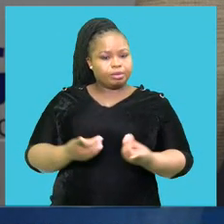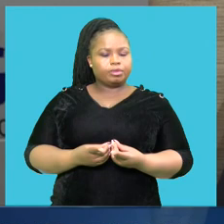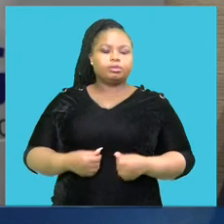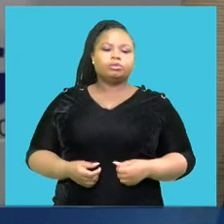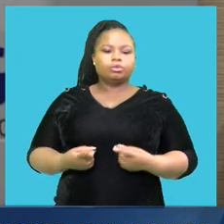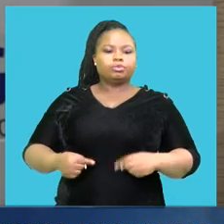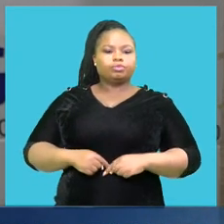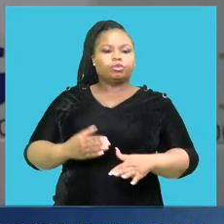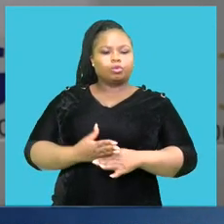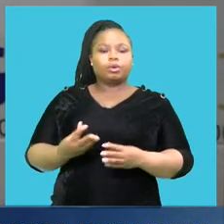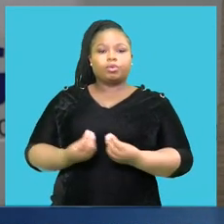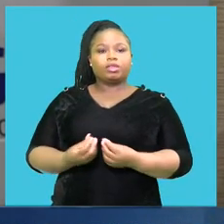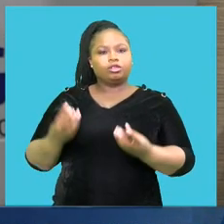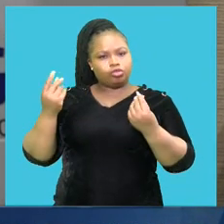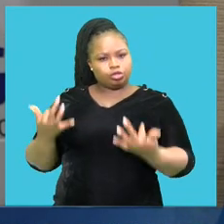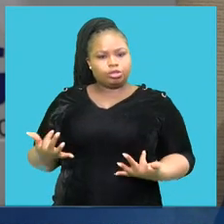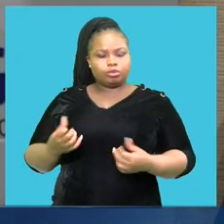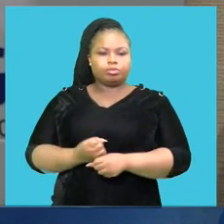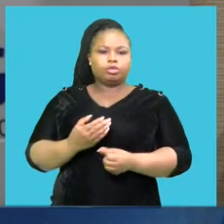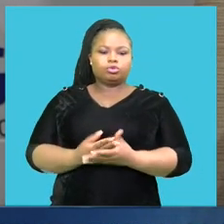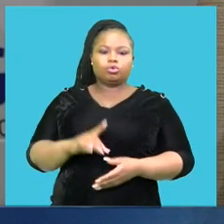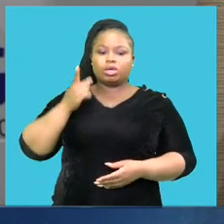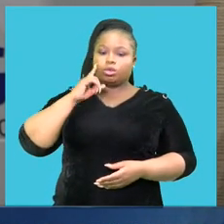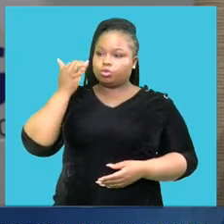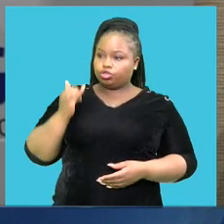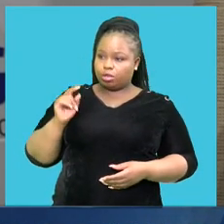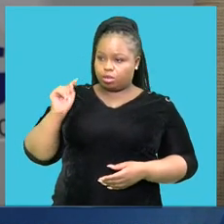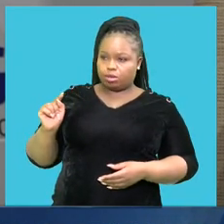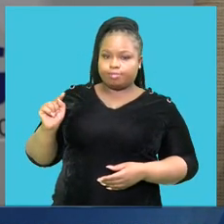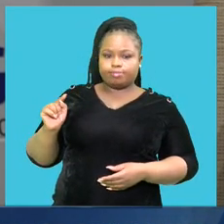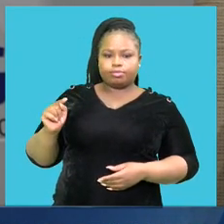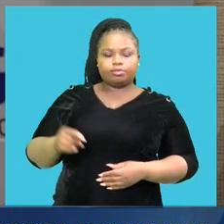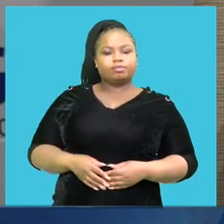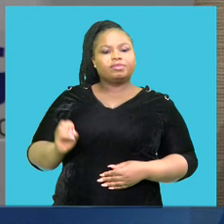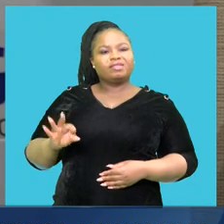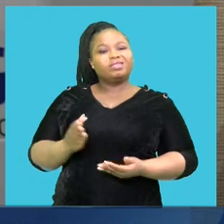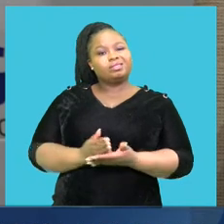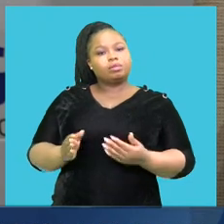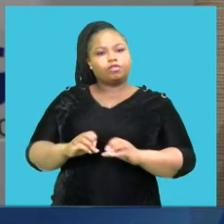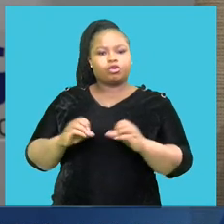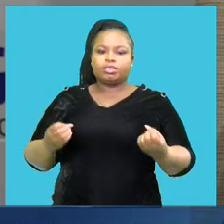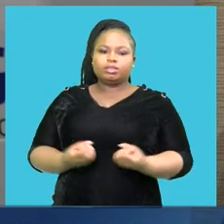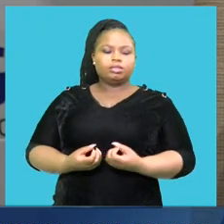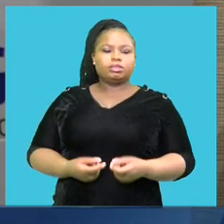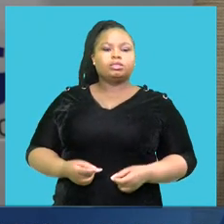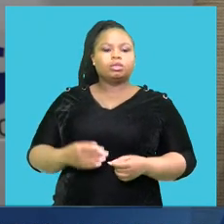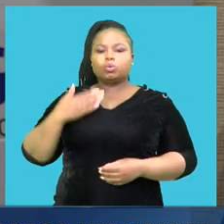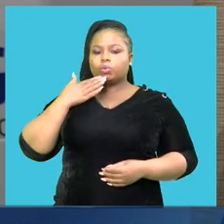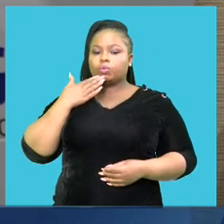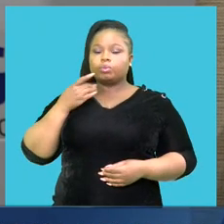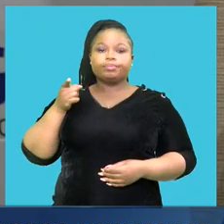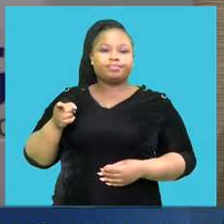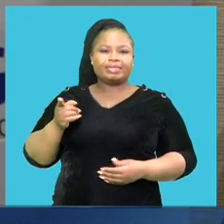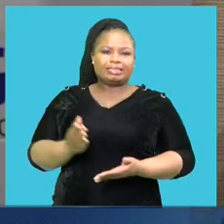working together with Treasury in ensuring that we check if some of those organizations are not those that were found to have